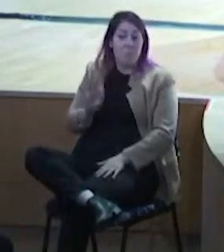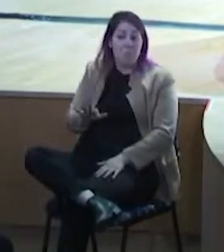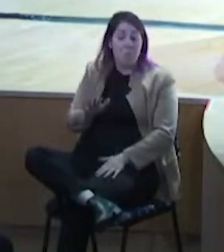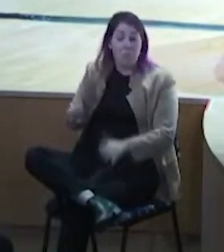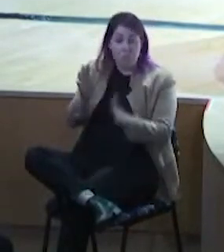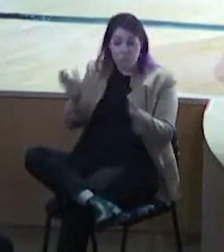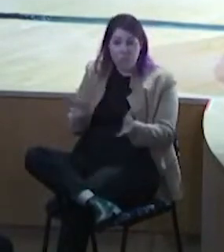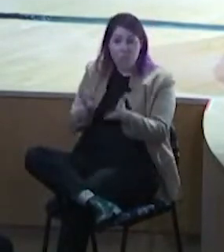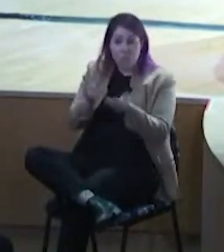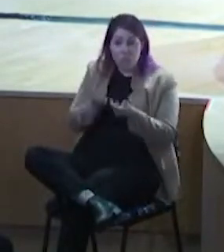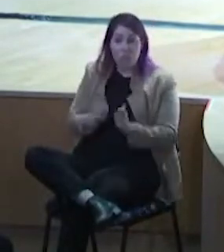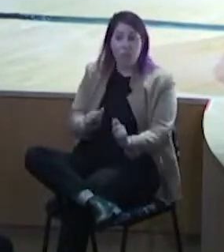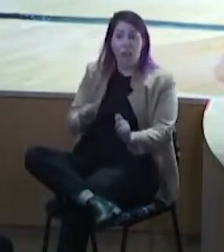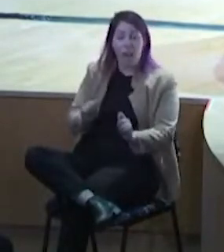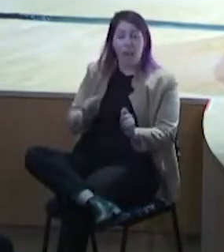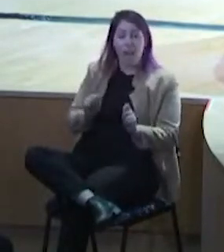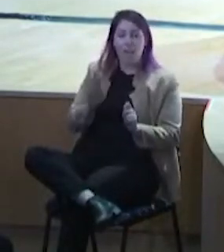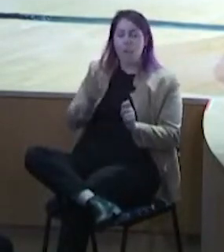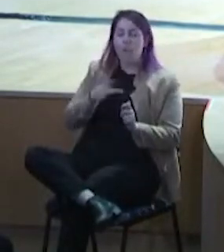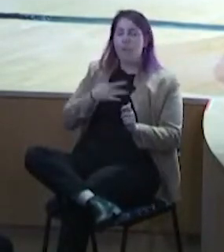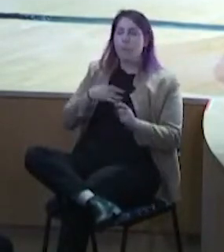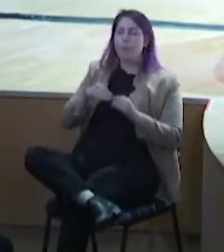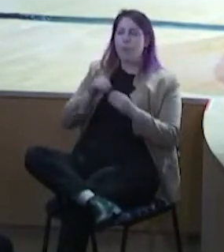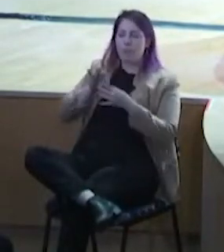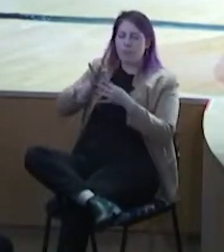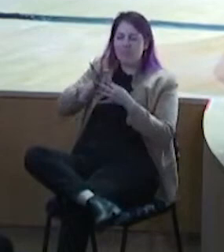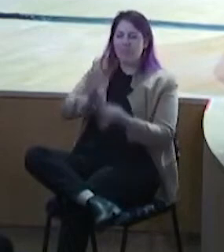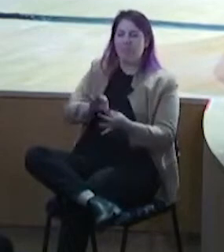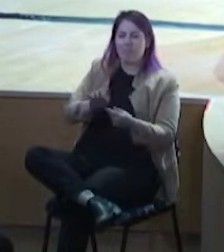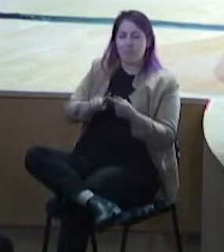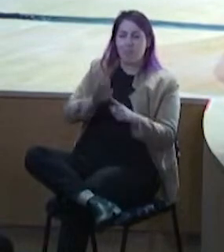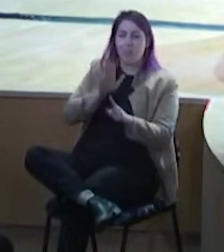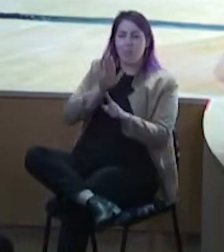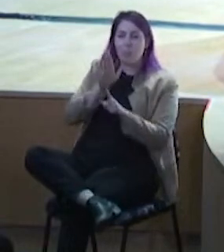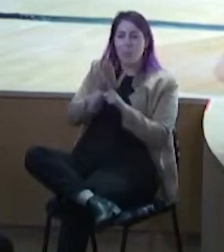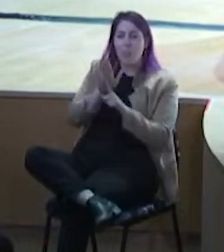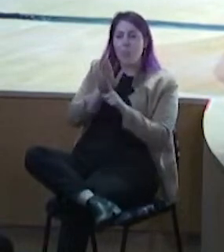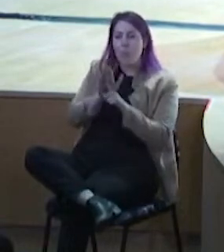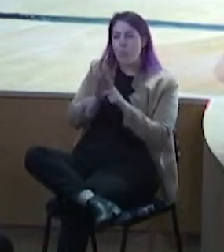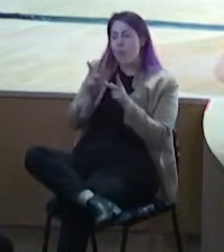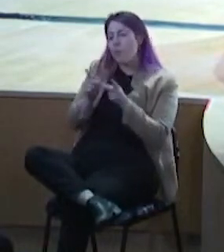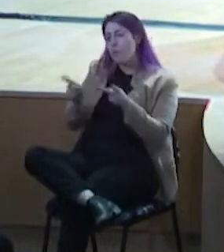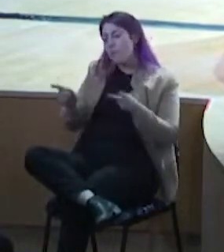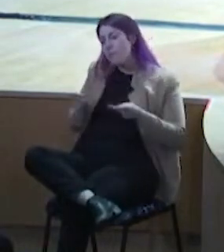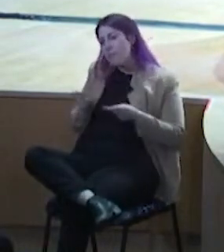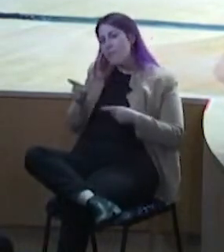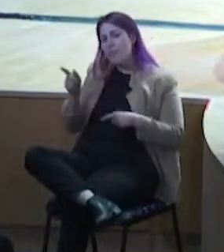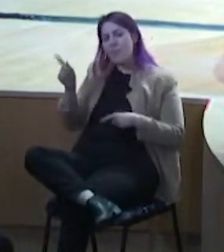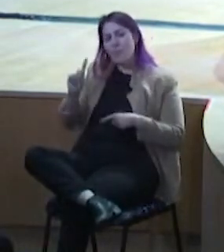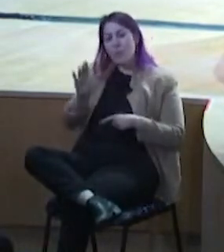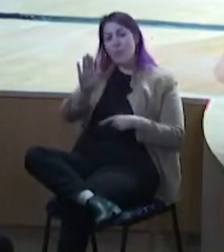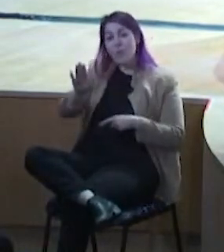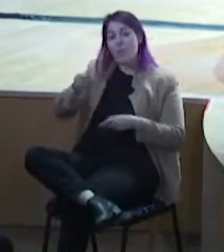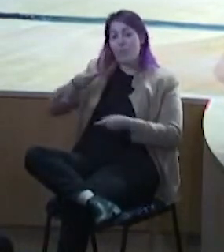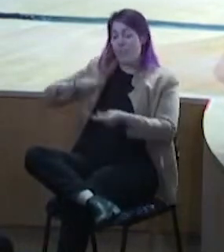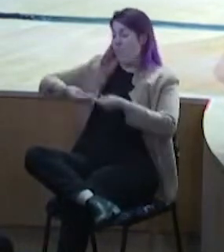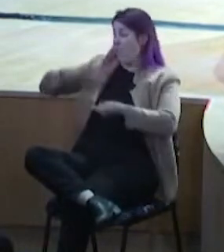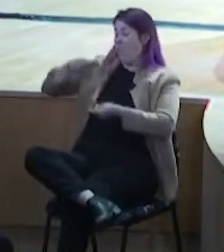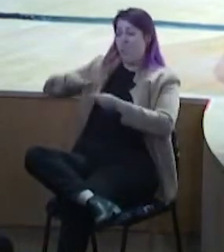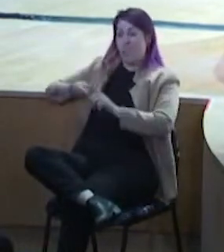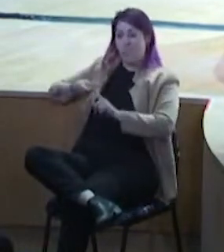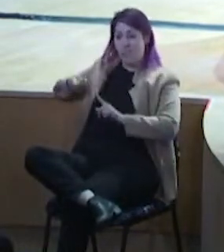that you'll have that stronger connection to the places that your ancestors were